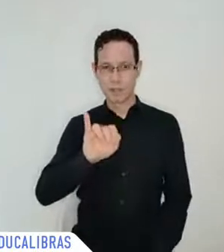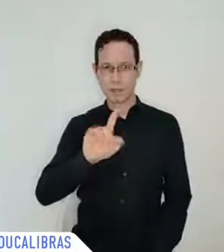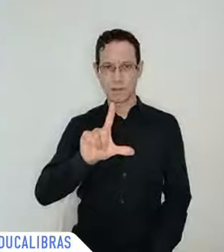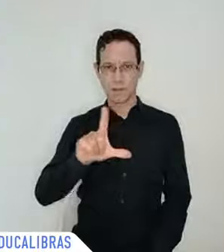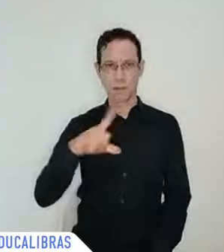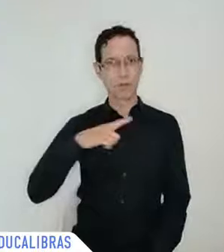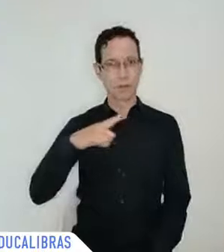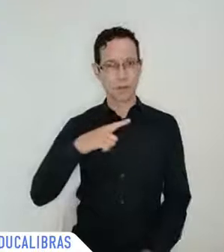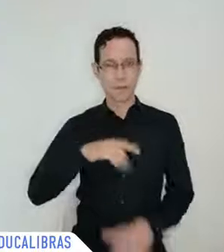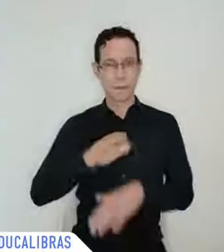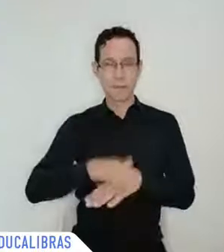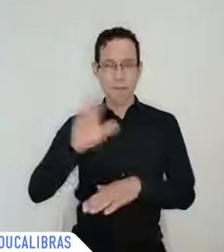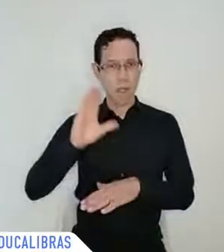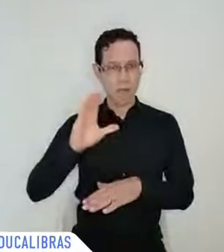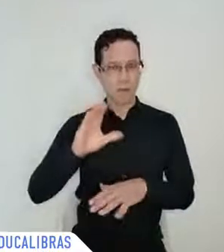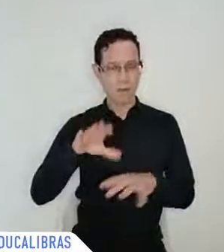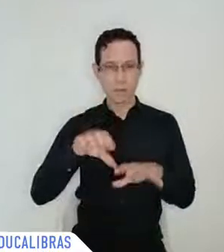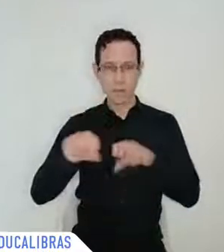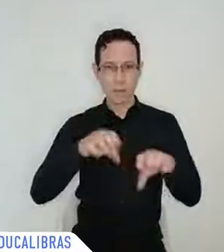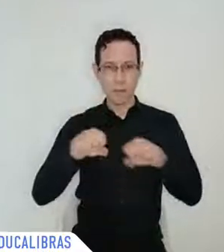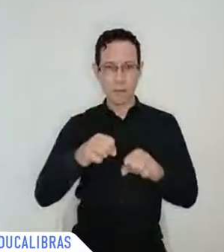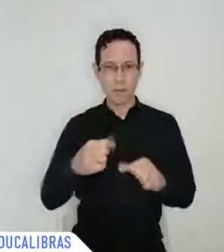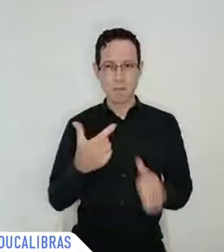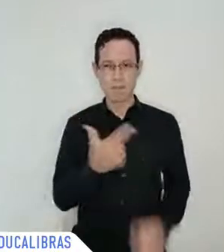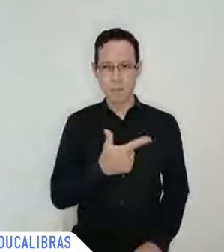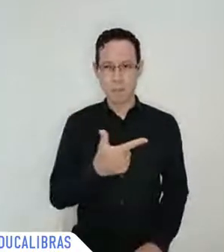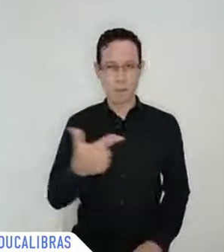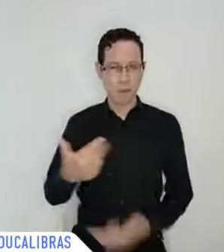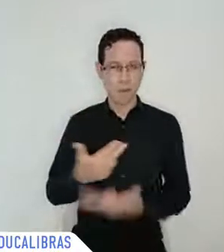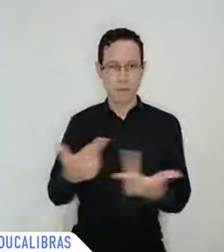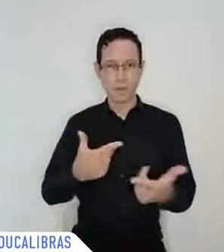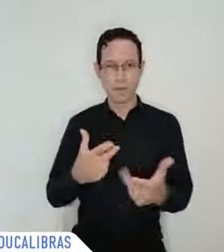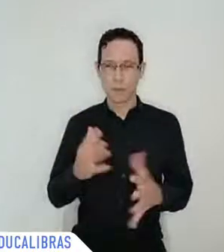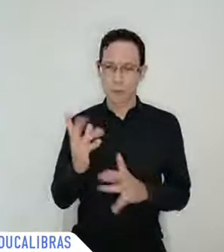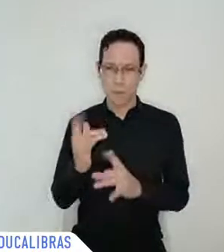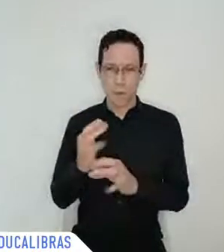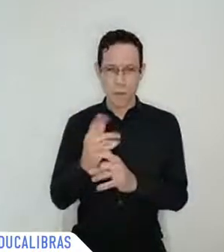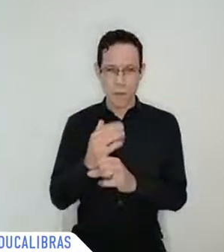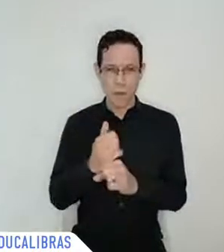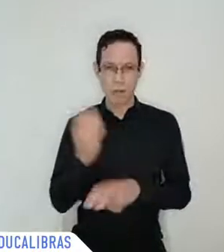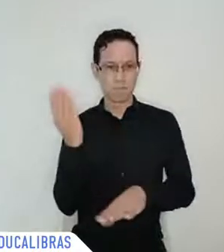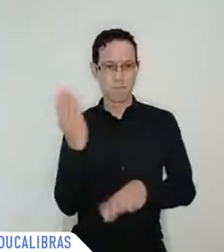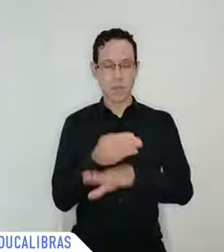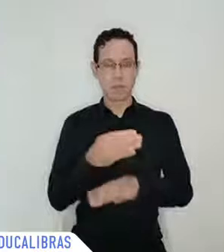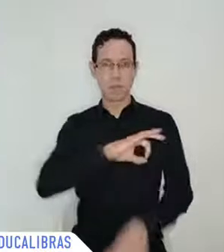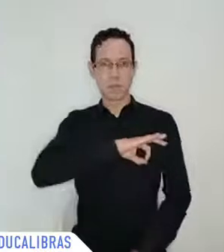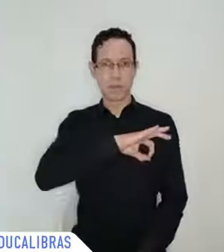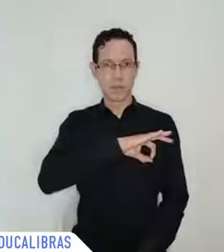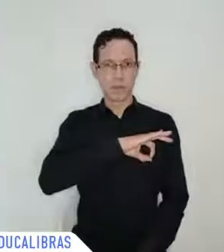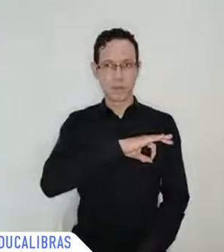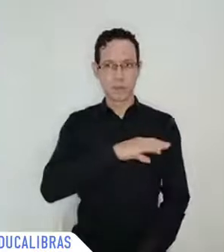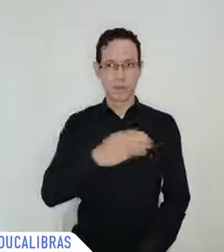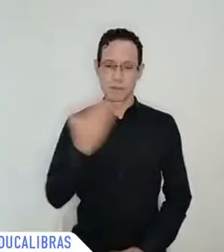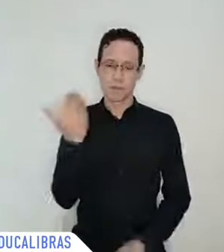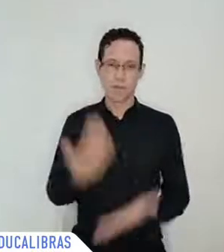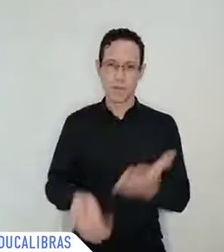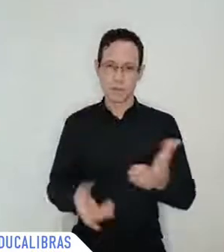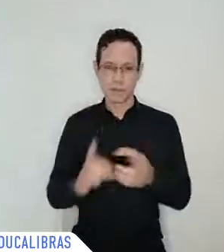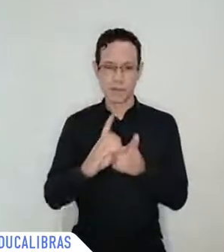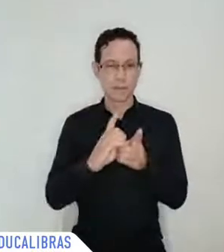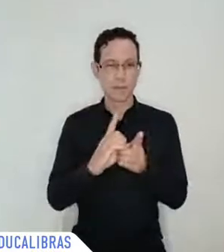Igarapé has a lot of studies on that. There are more ammunition purchases than any other